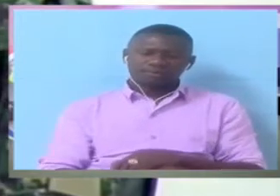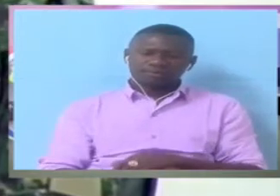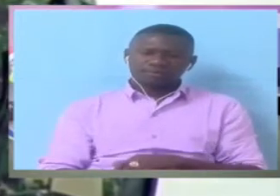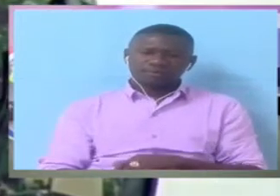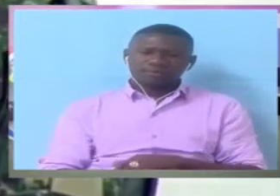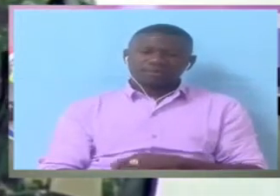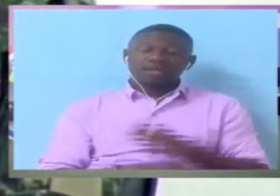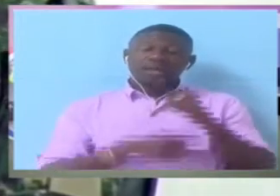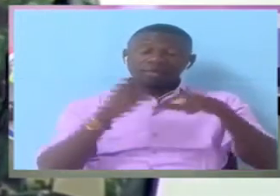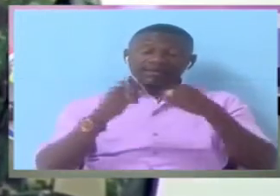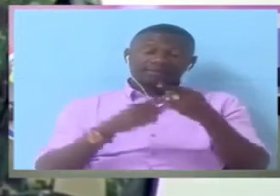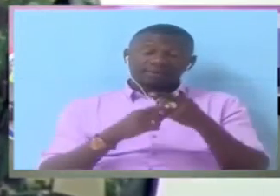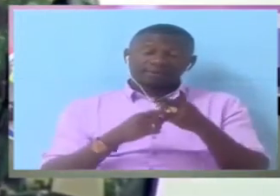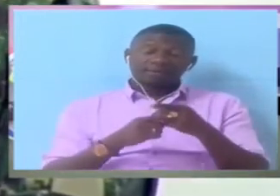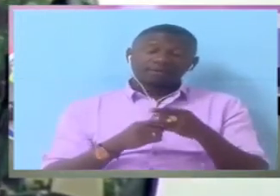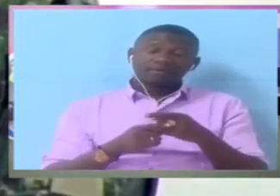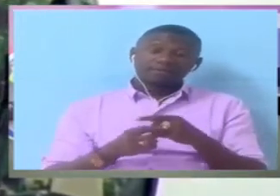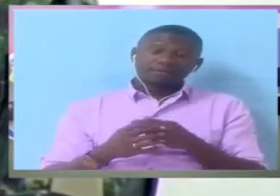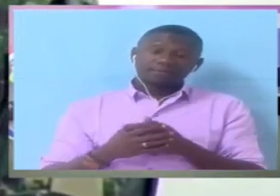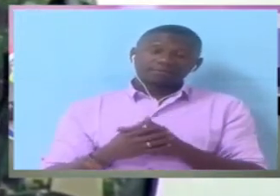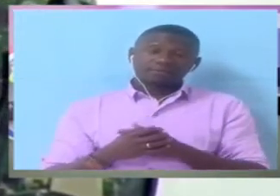Then after that, immediately after that,